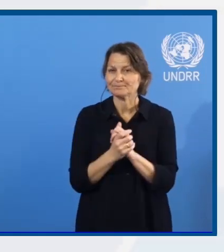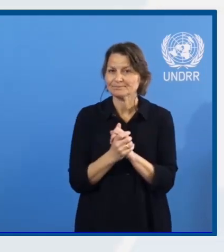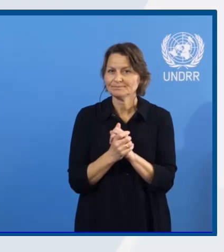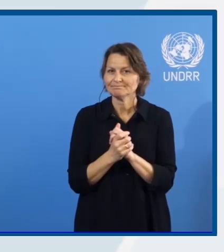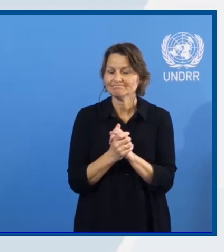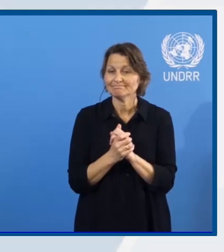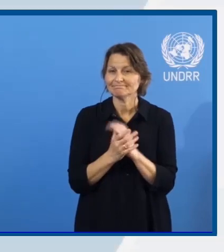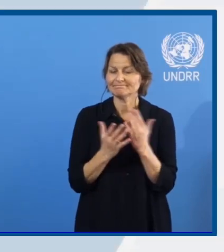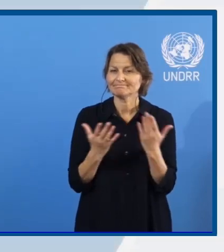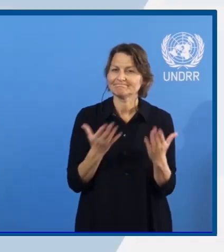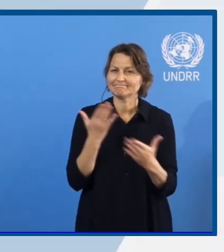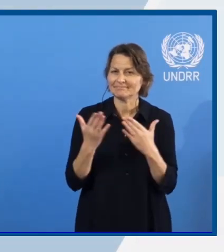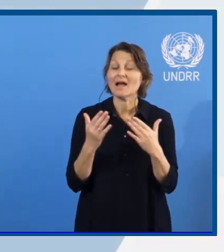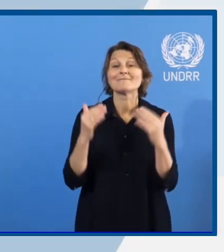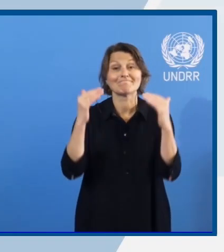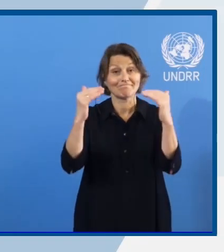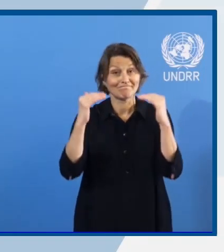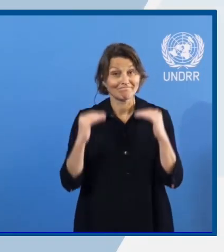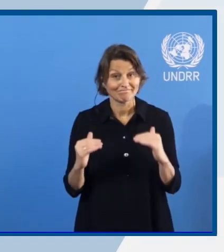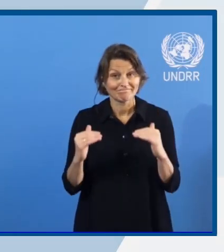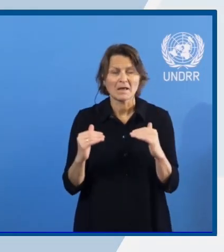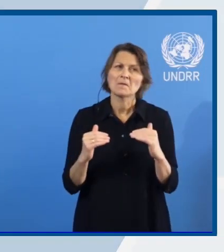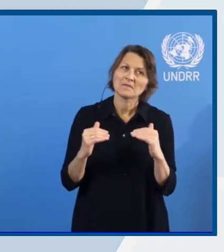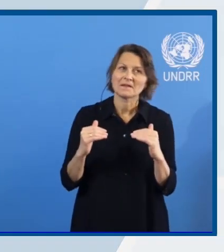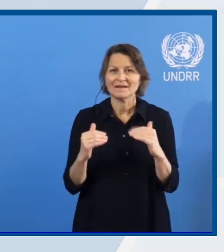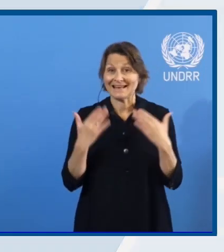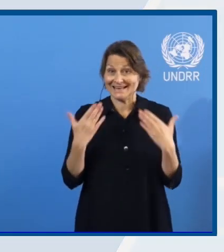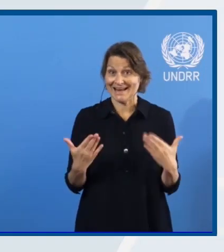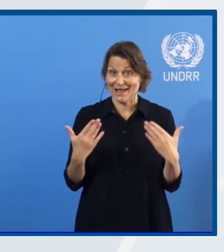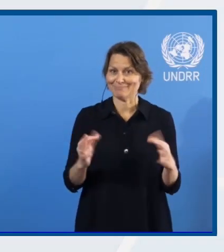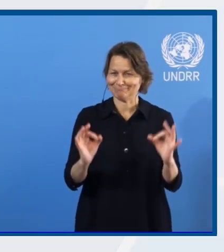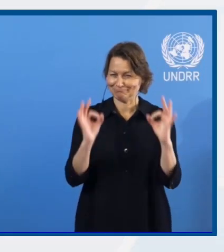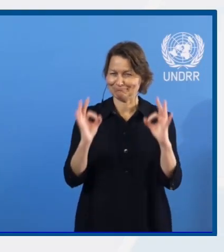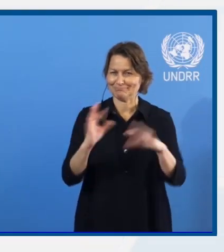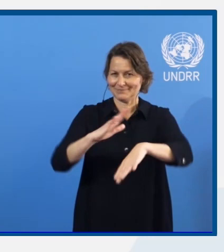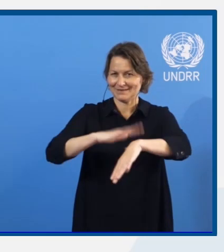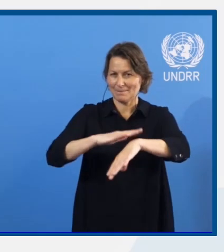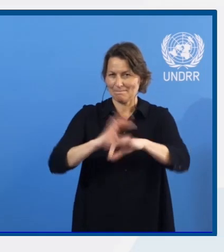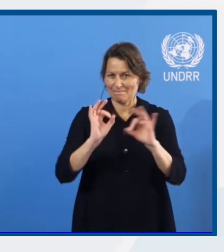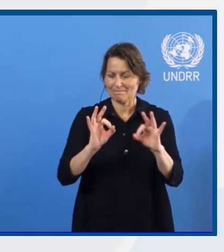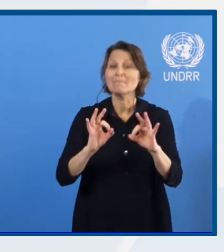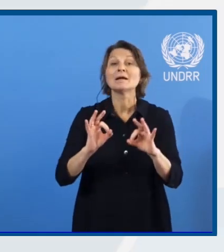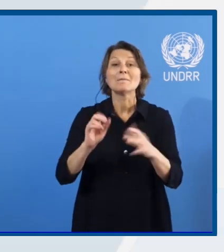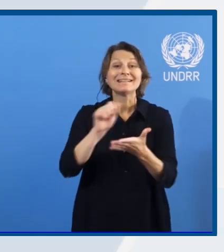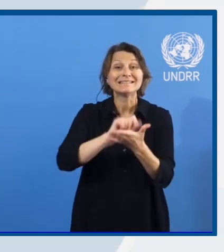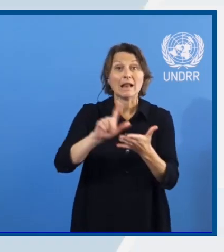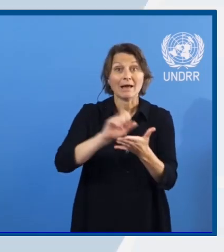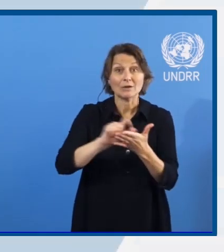we will move forward. I think now is the moment when we can bring the results of our